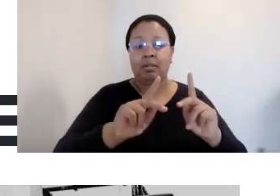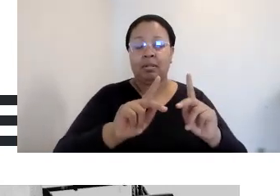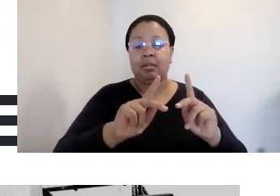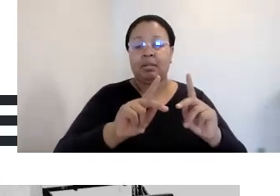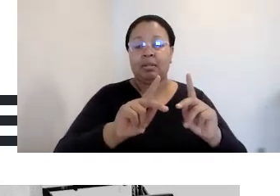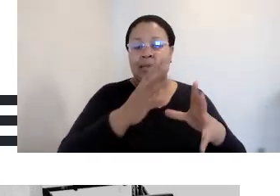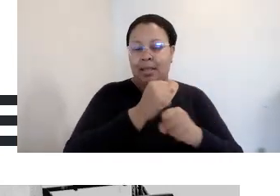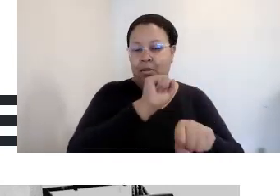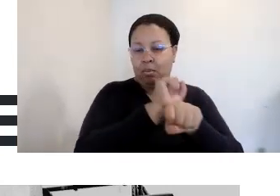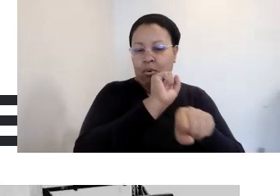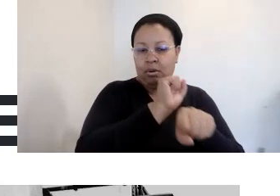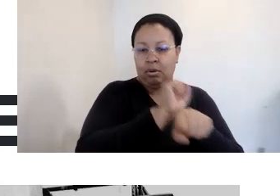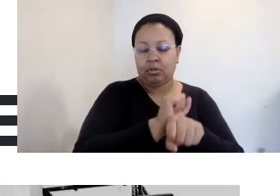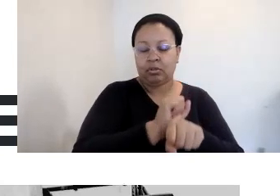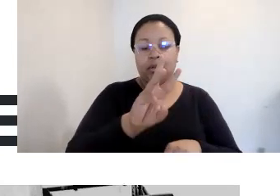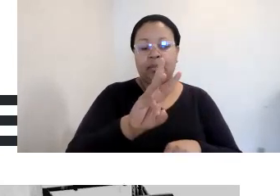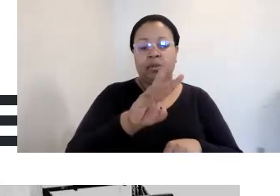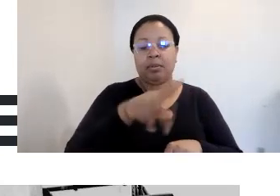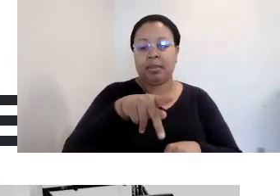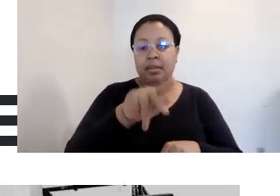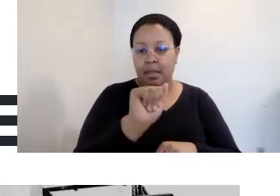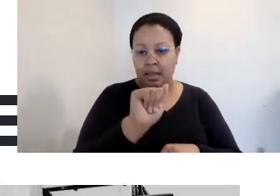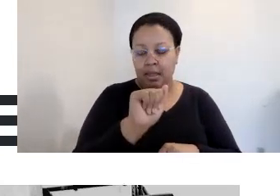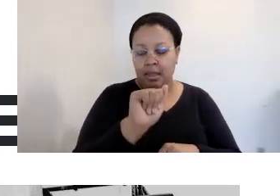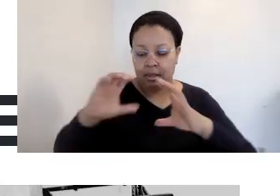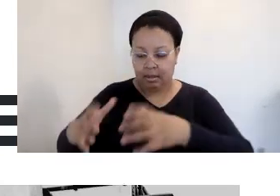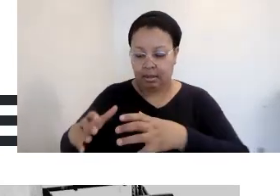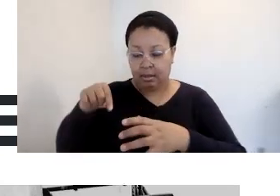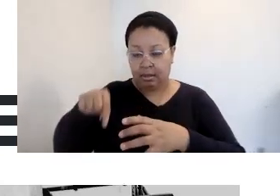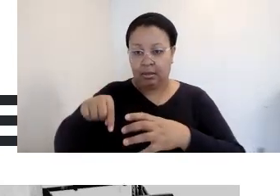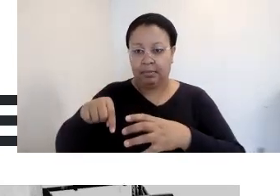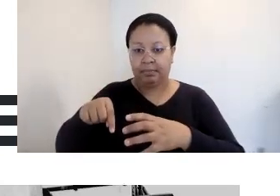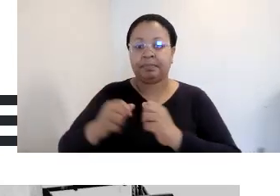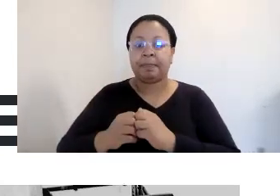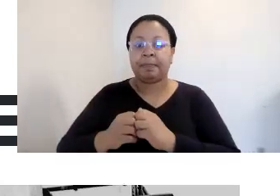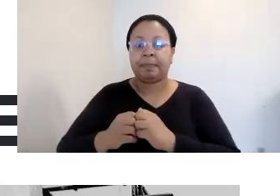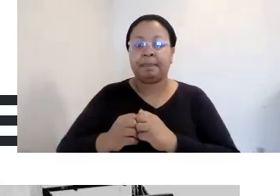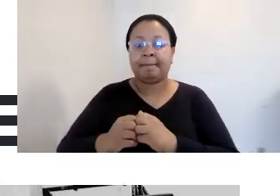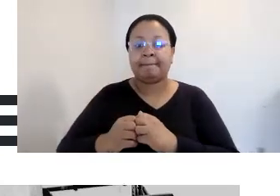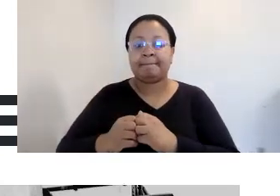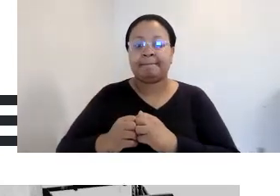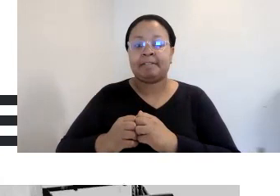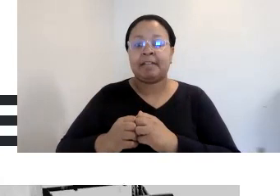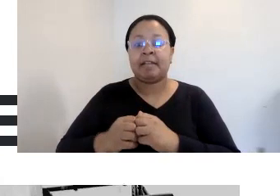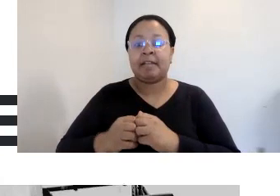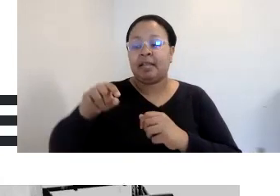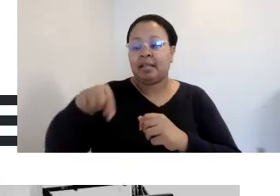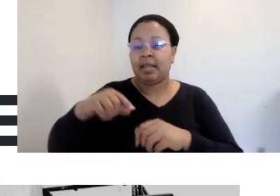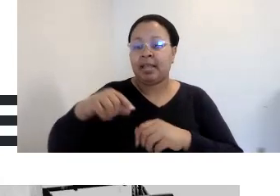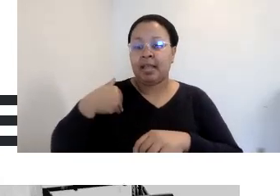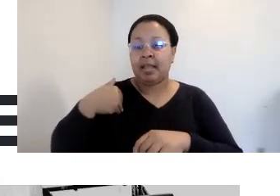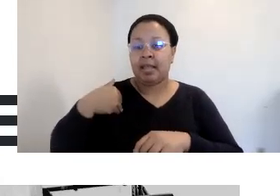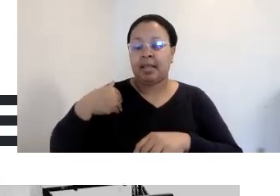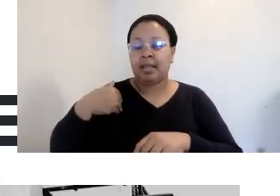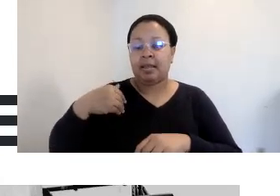What the WPA did was they stamped individuals who were physically handicapped with a